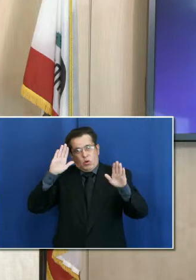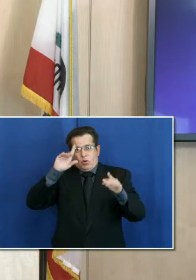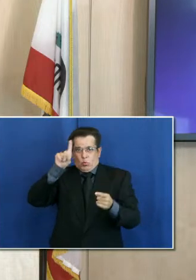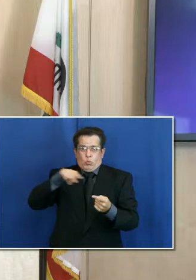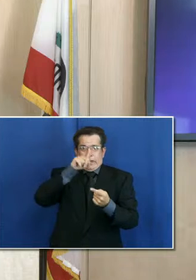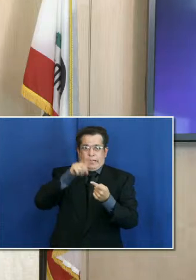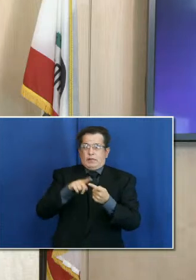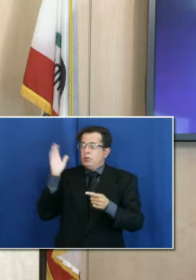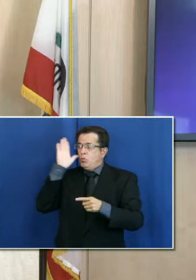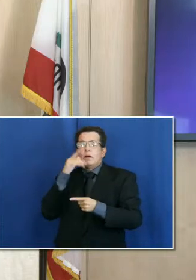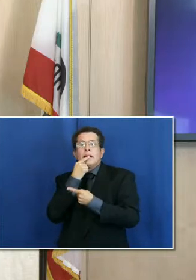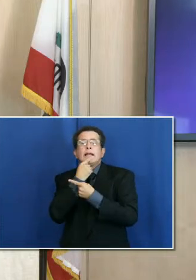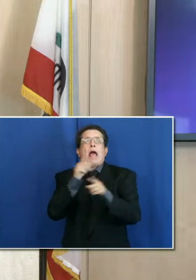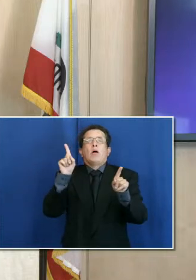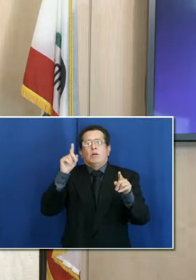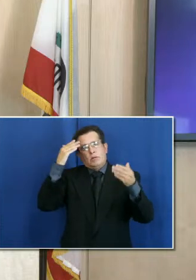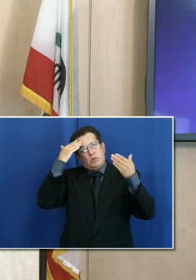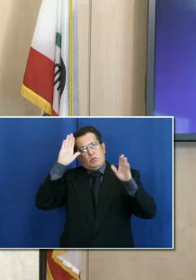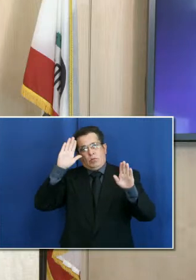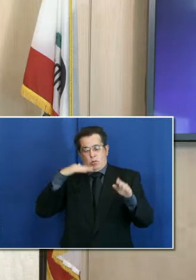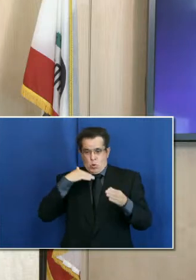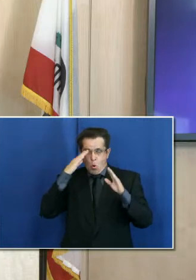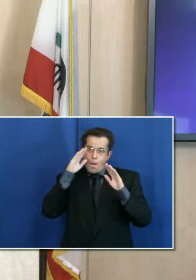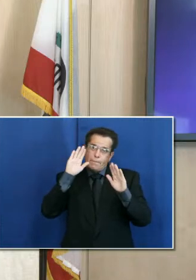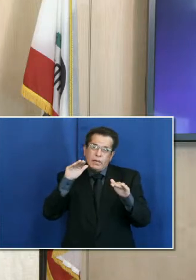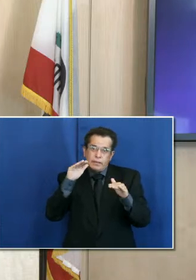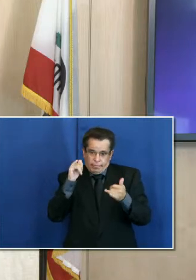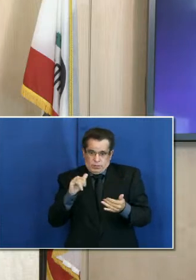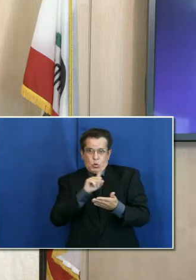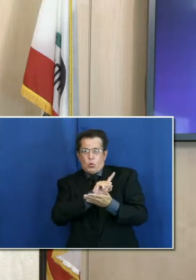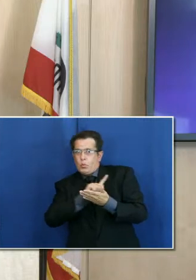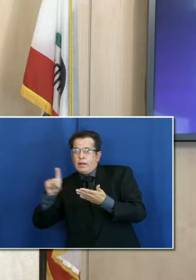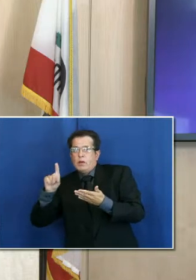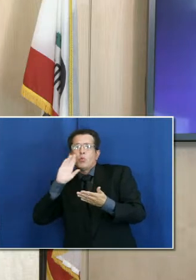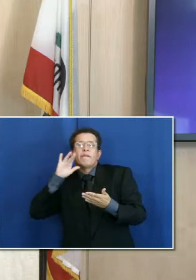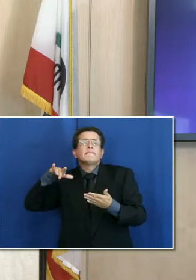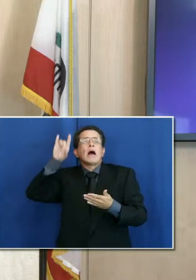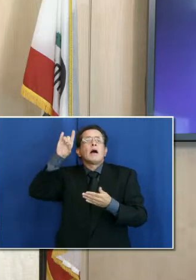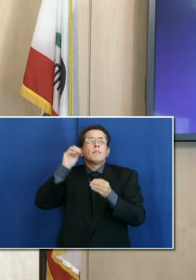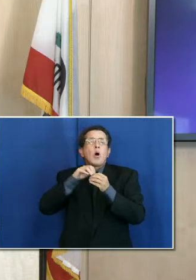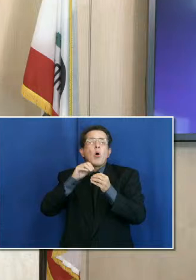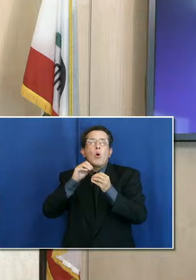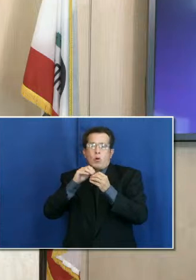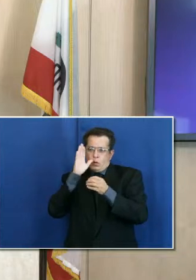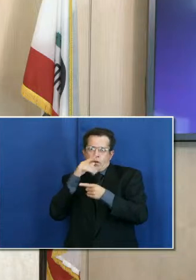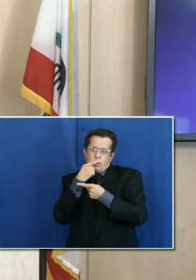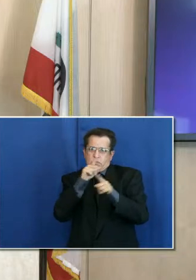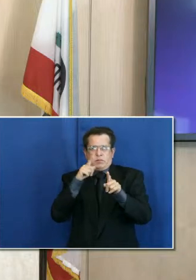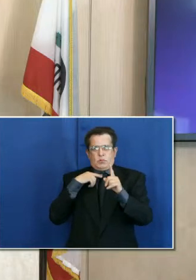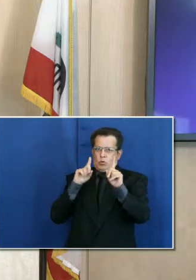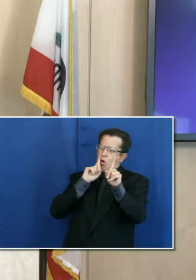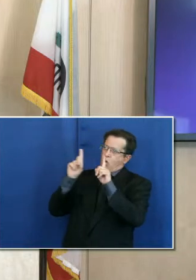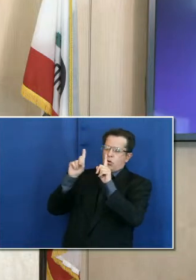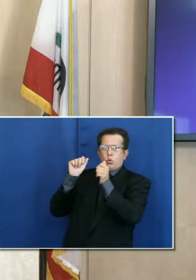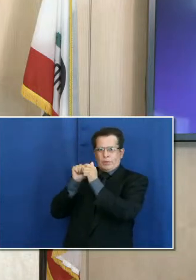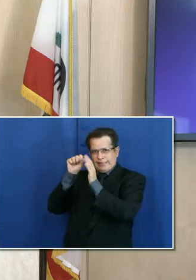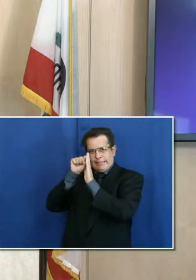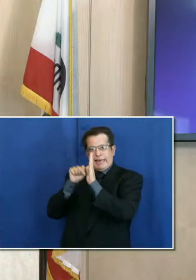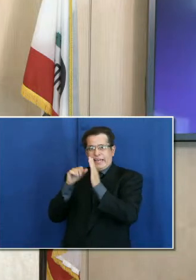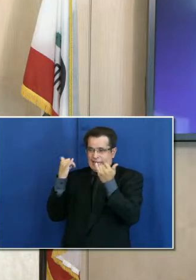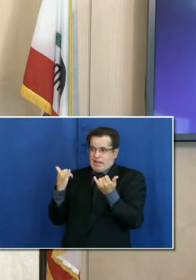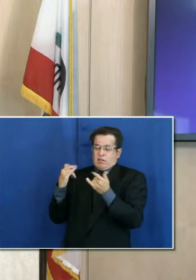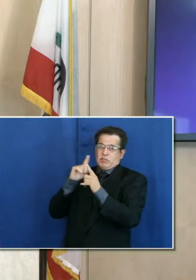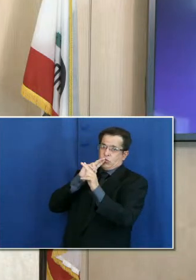we will get these guidelines. We certainly hope it'll be within a week or so, and we are keeping in contact with the state on